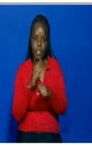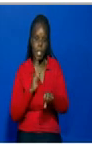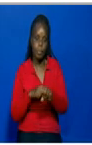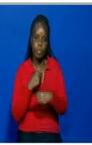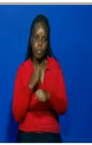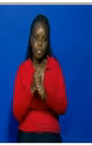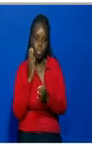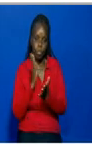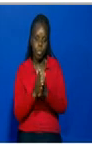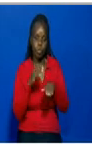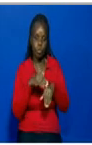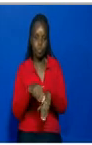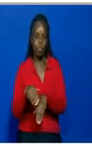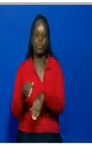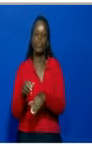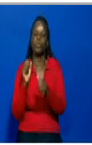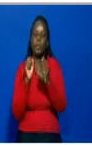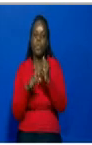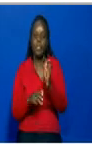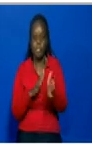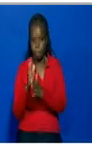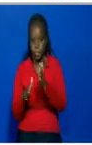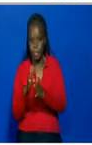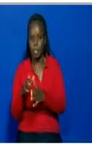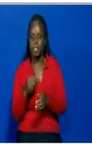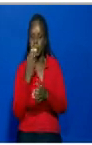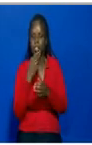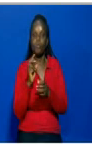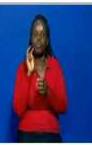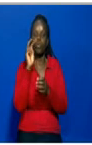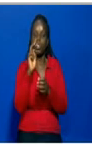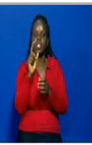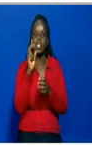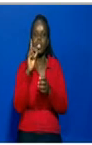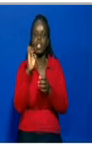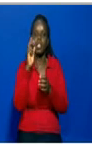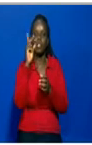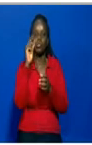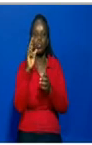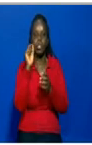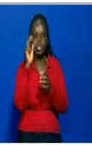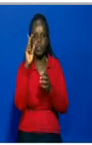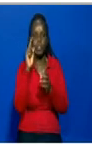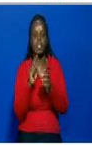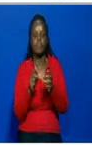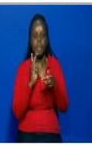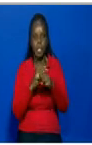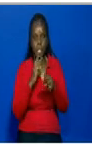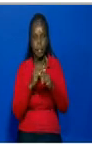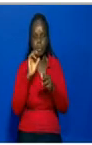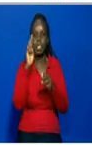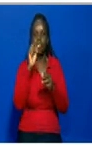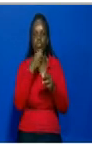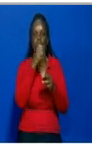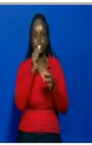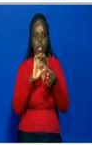follow through on your month's resolutions. Thank you for keeping it EduTV. My name is Usha Jose and our sign language interpreter